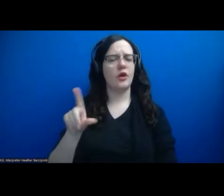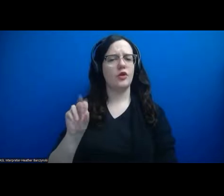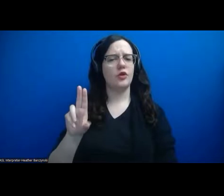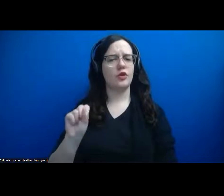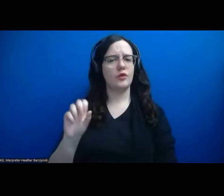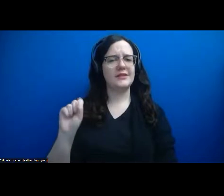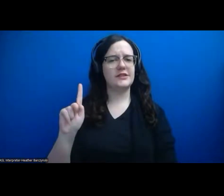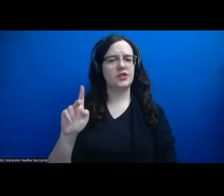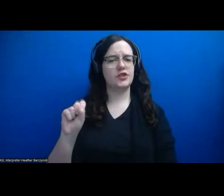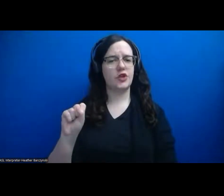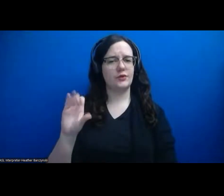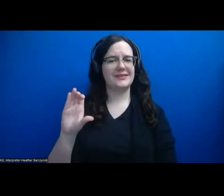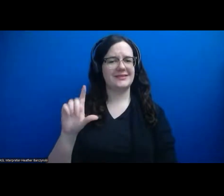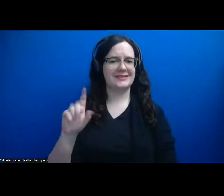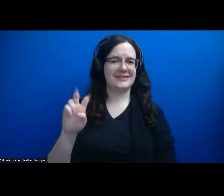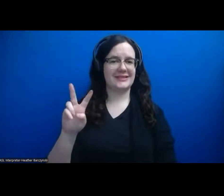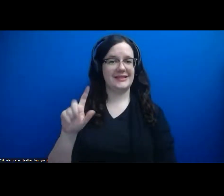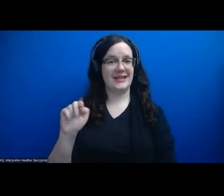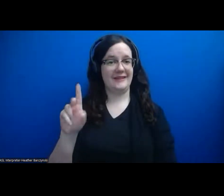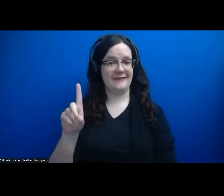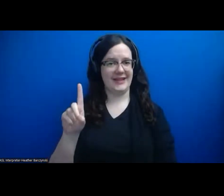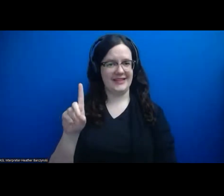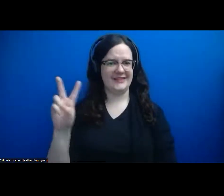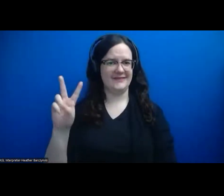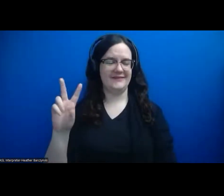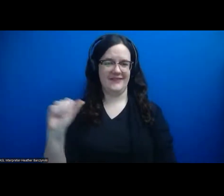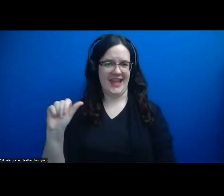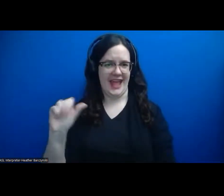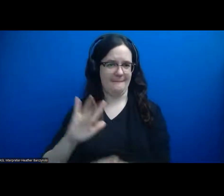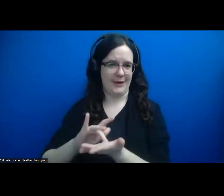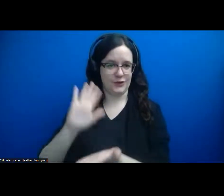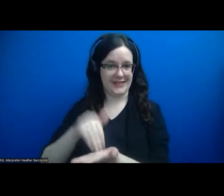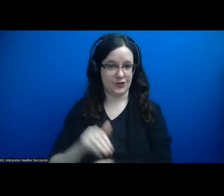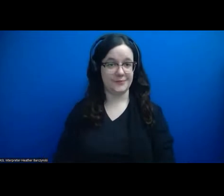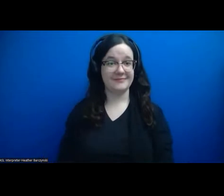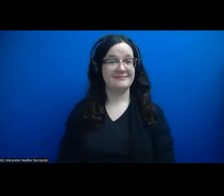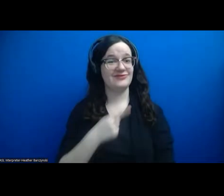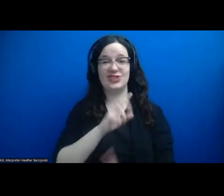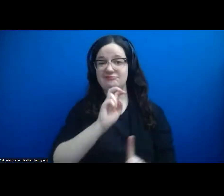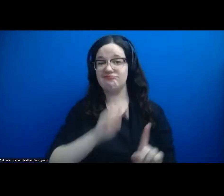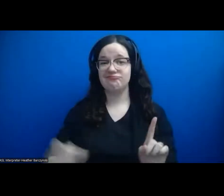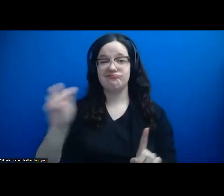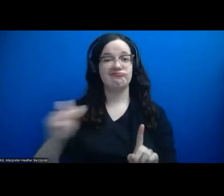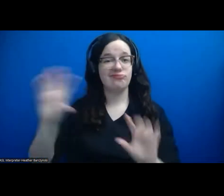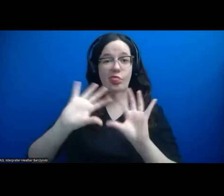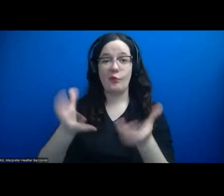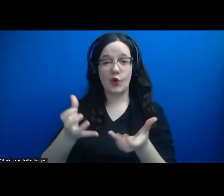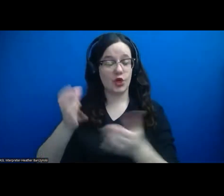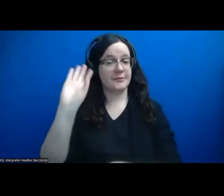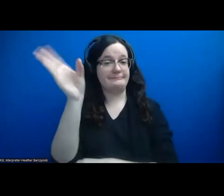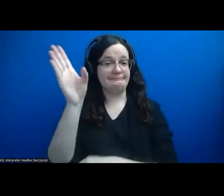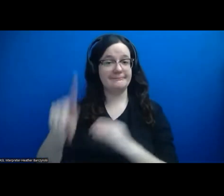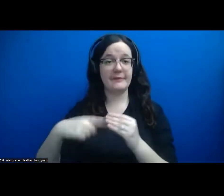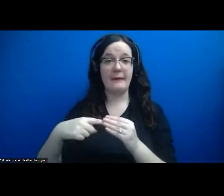VA Medical Center. So she speaks throughout the world on problem gambling, and